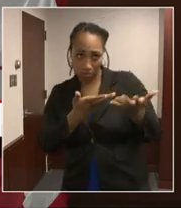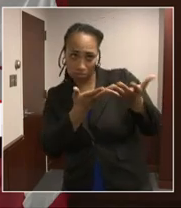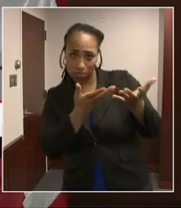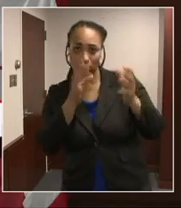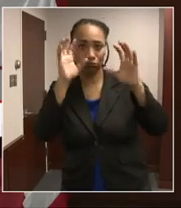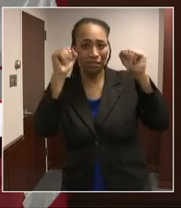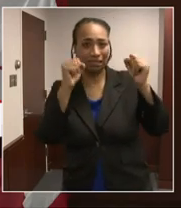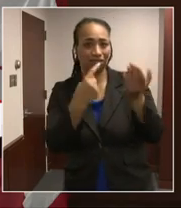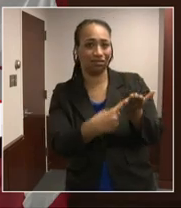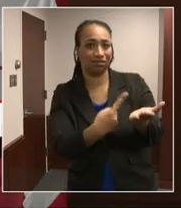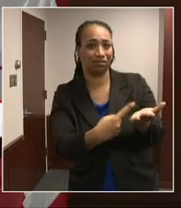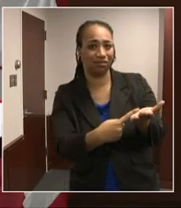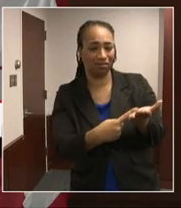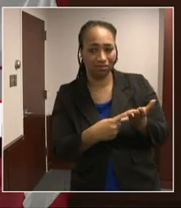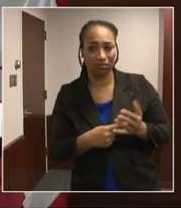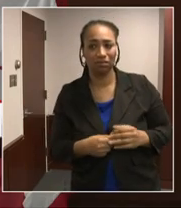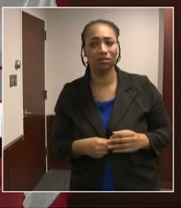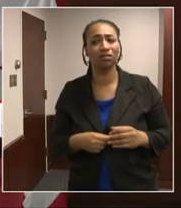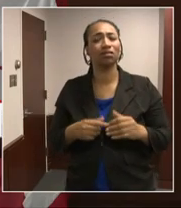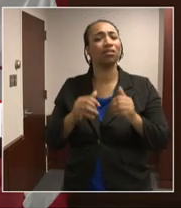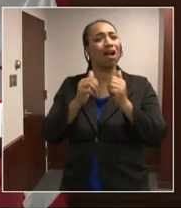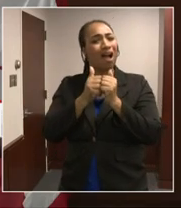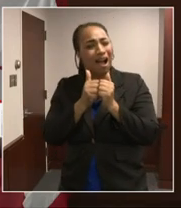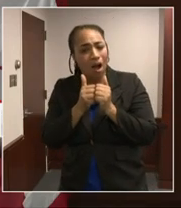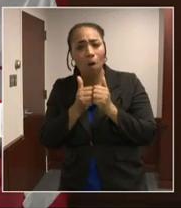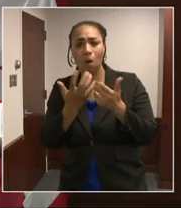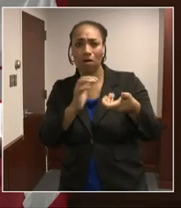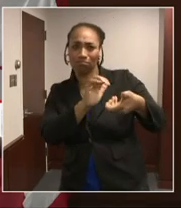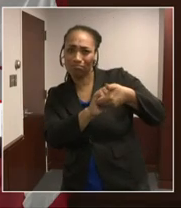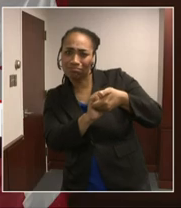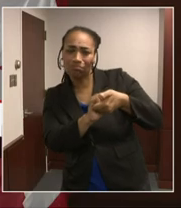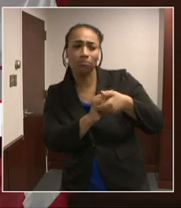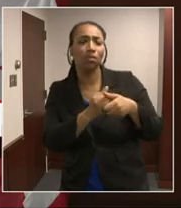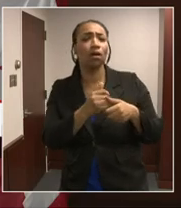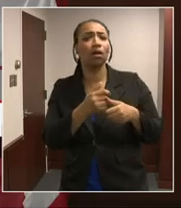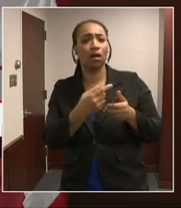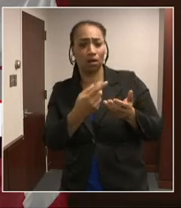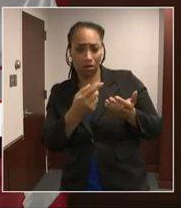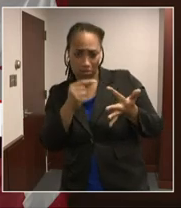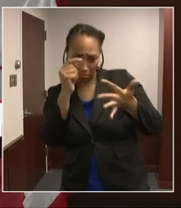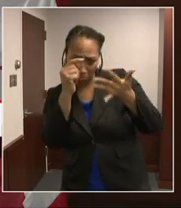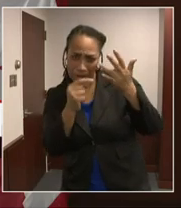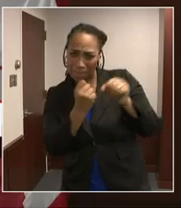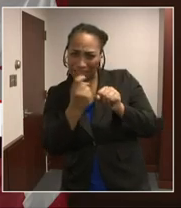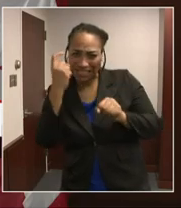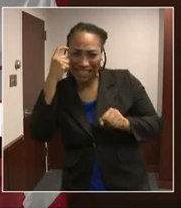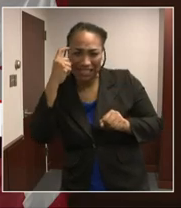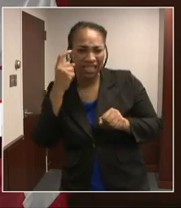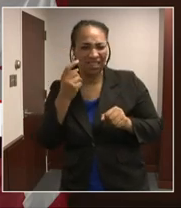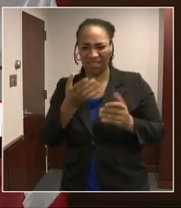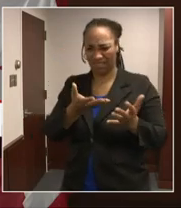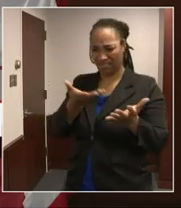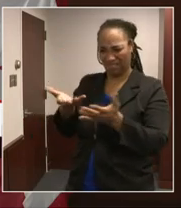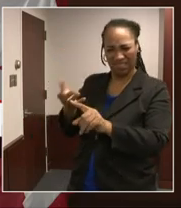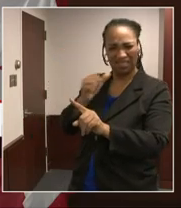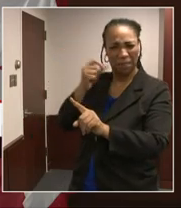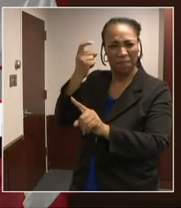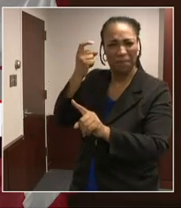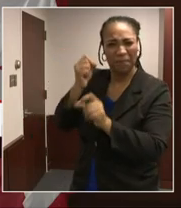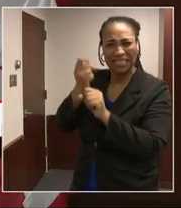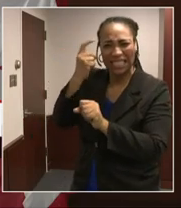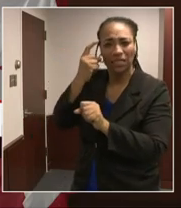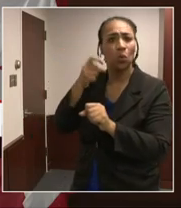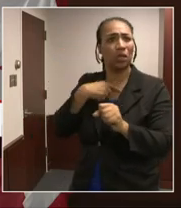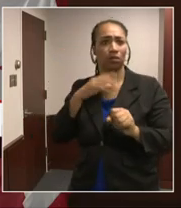things that make sense, speak out against the things that don't make sense, and read